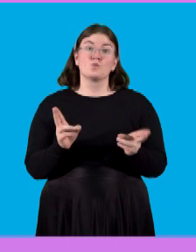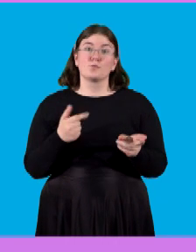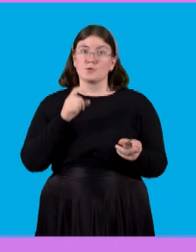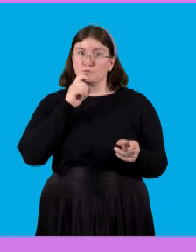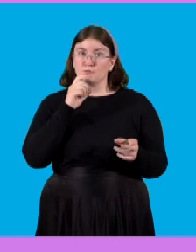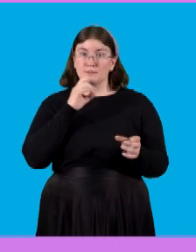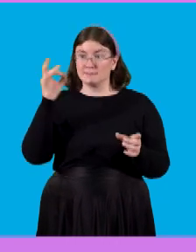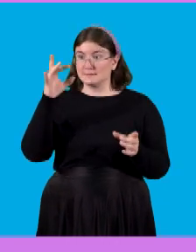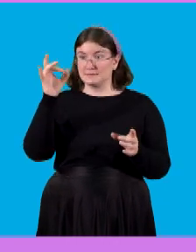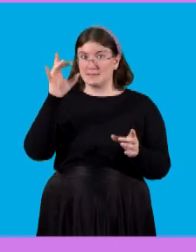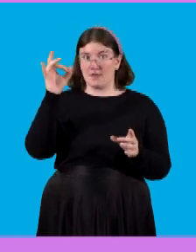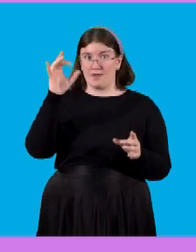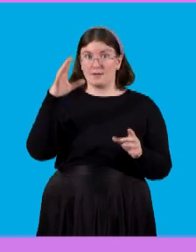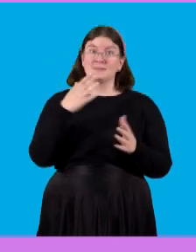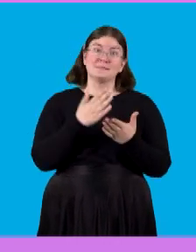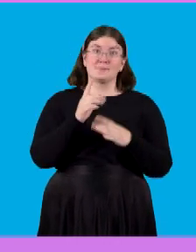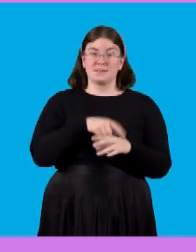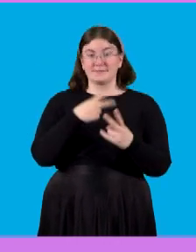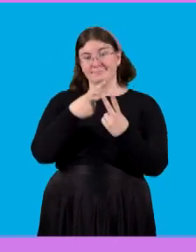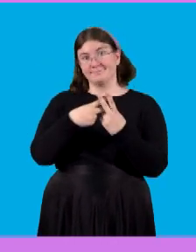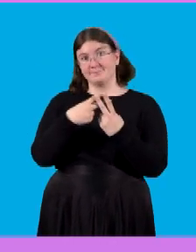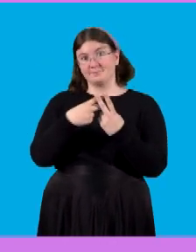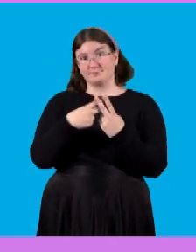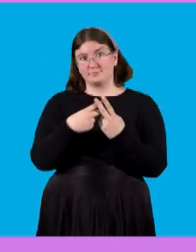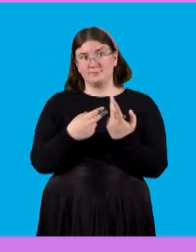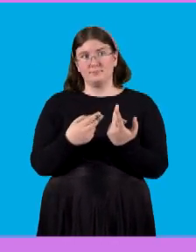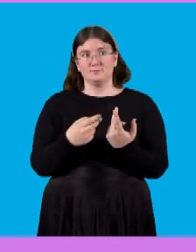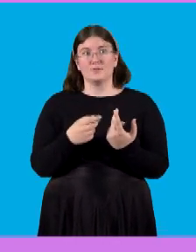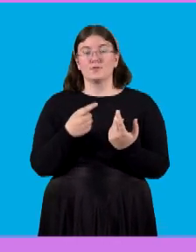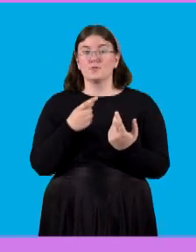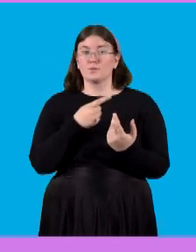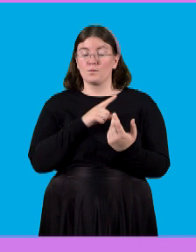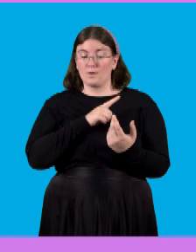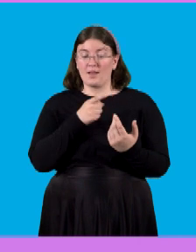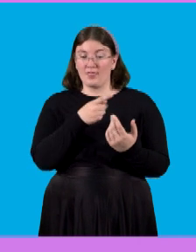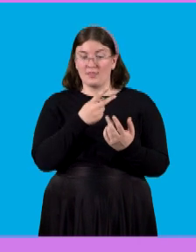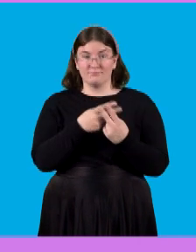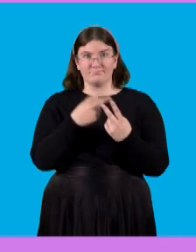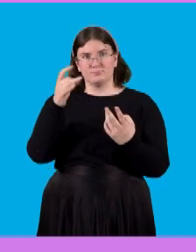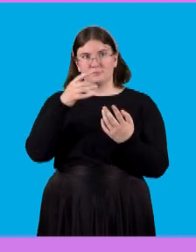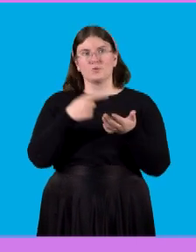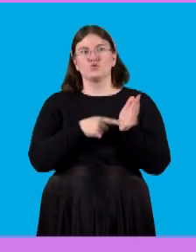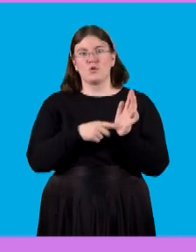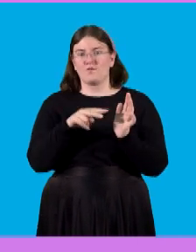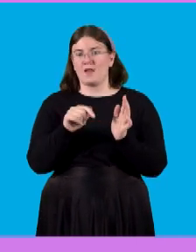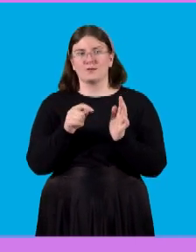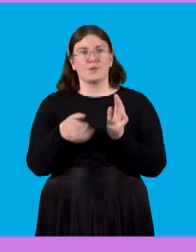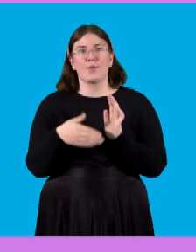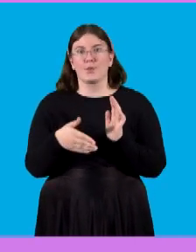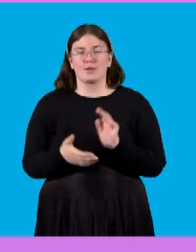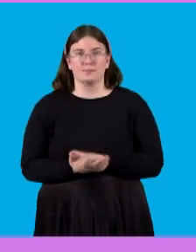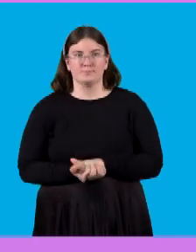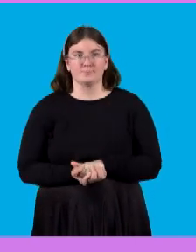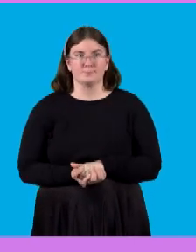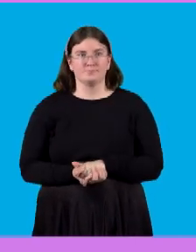your till slips, we either use an asterisk, sometimes it's a hashtag sign, but that's used to indicate that